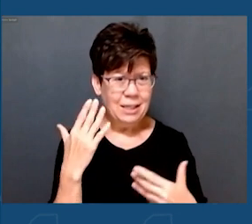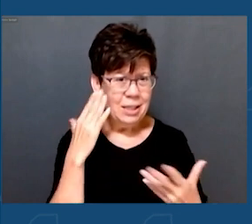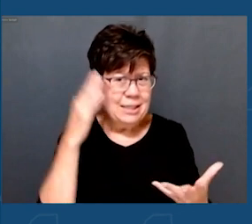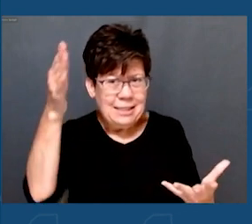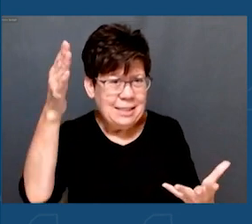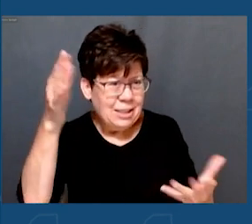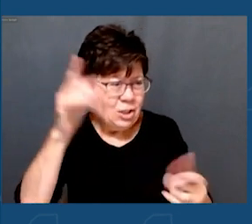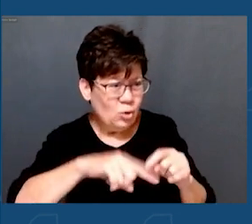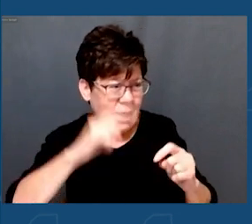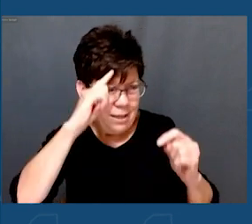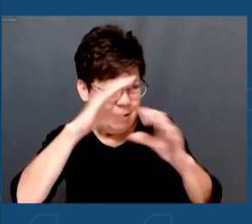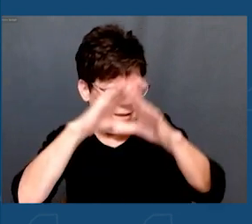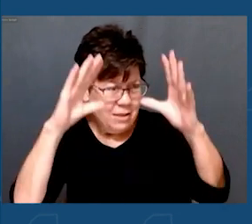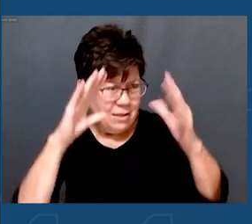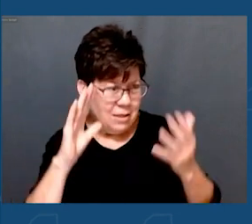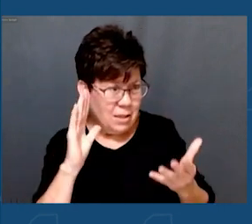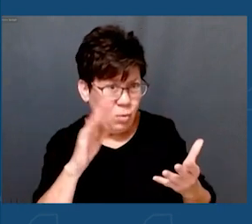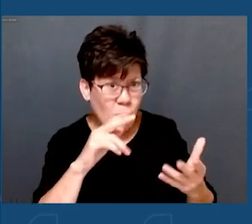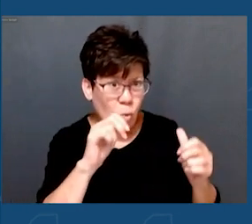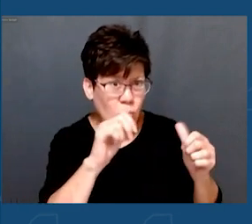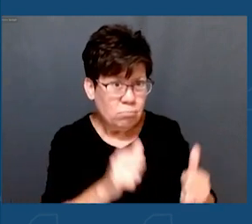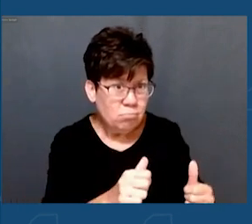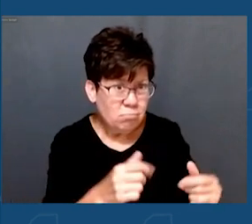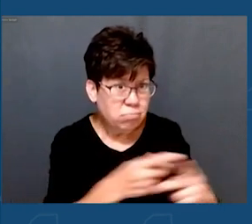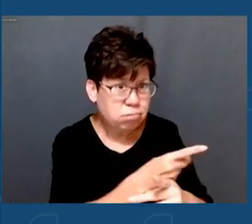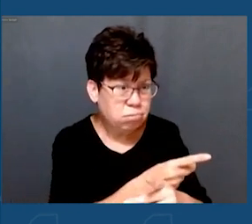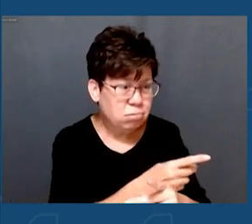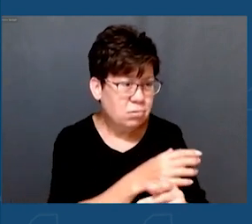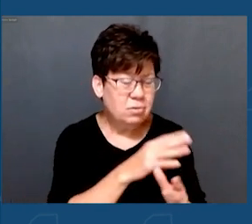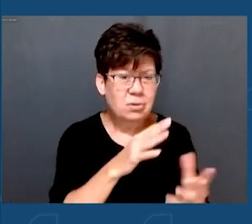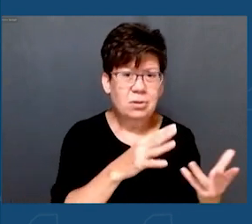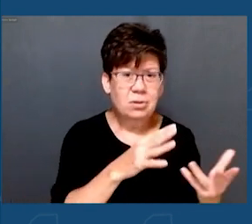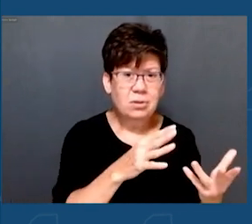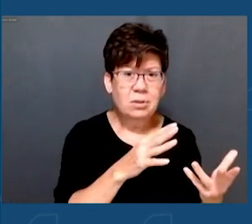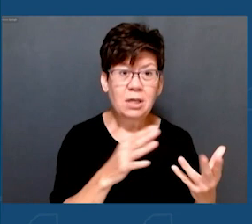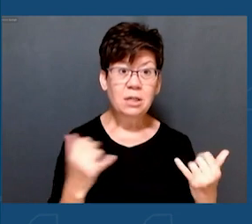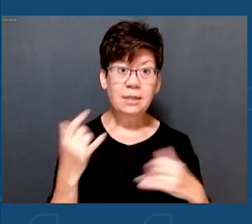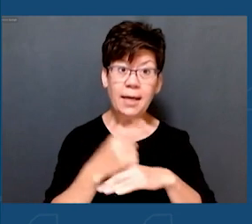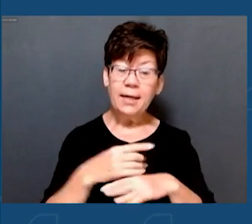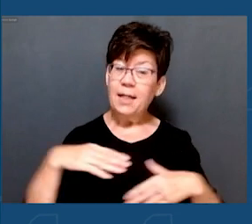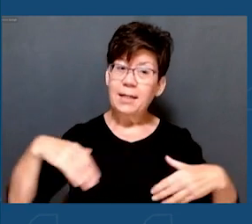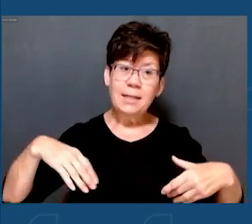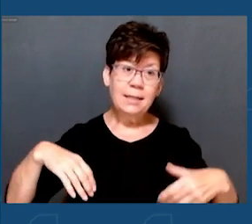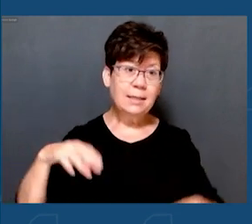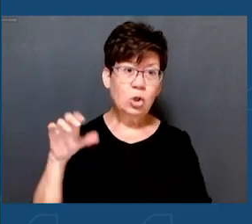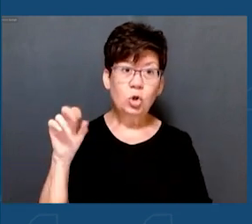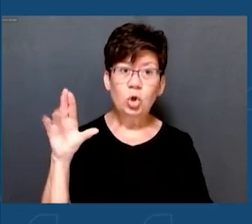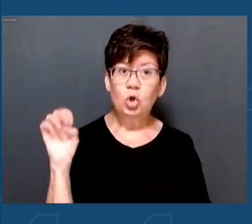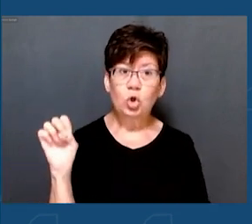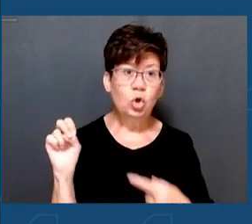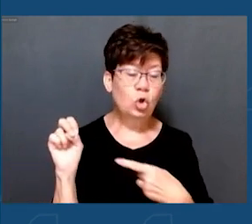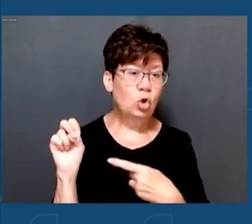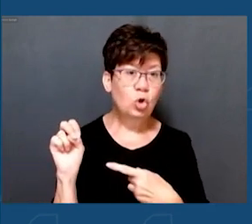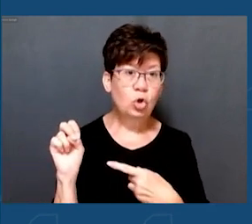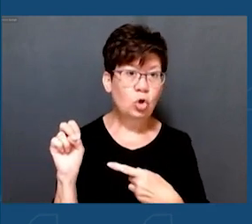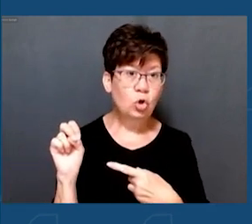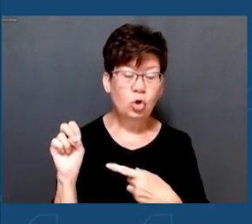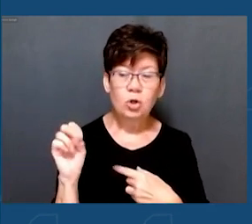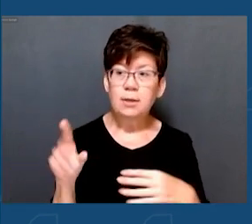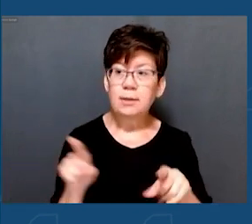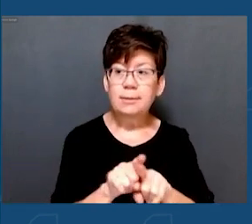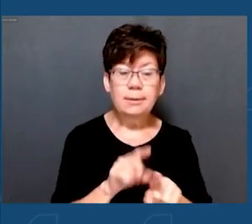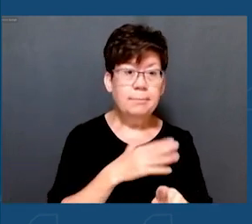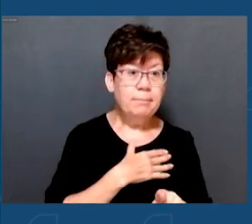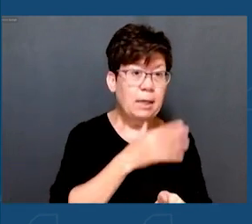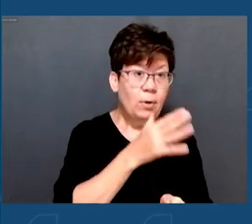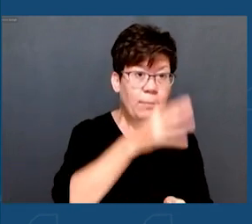don't know if it's going to get worse. And to date, there's not been a cure. Same thing happened to my grandparents and many,